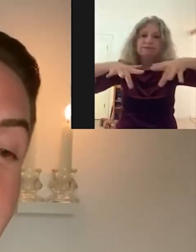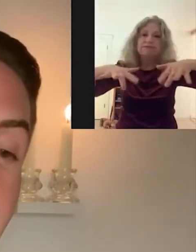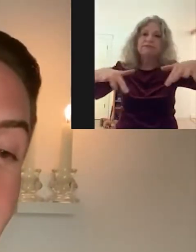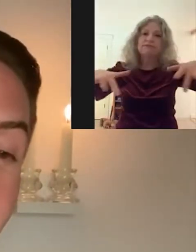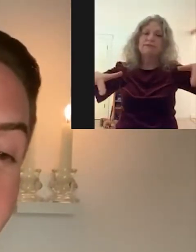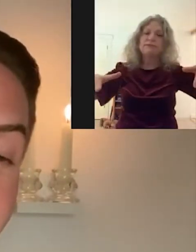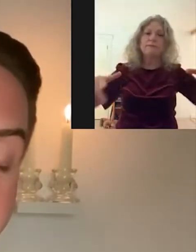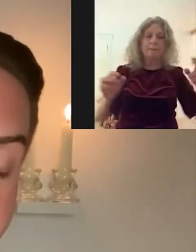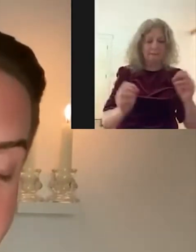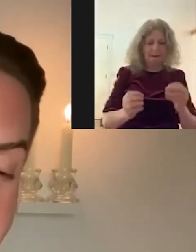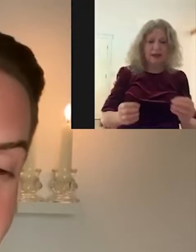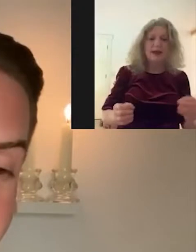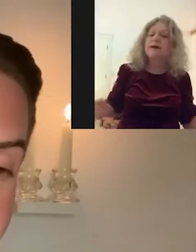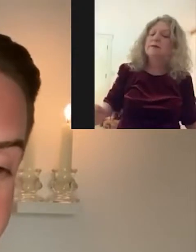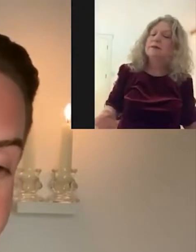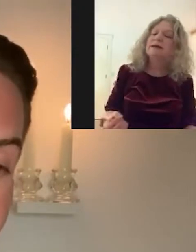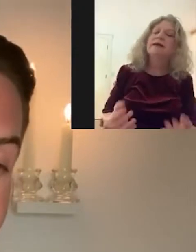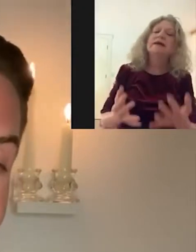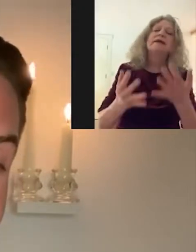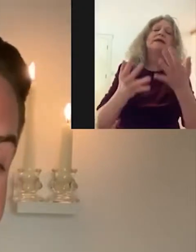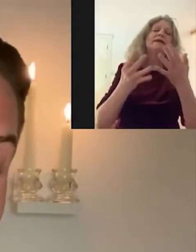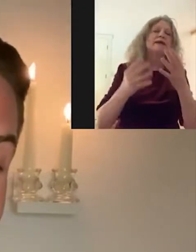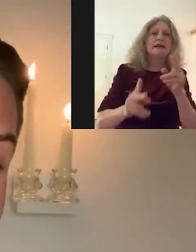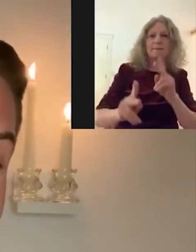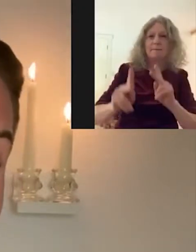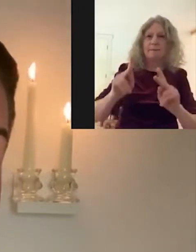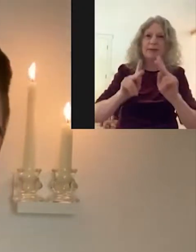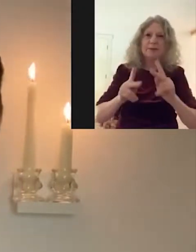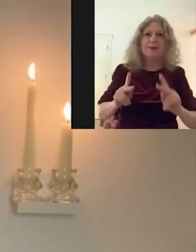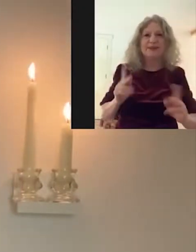your people here.